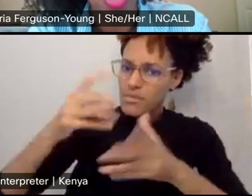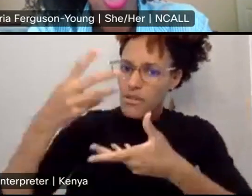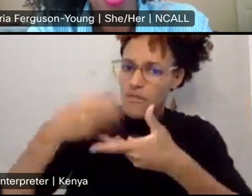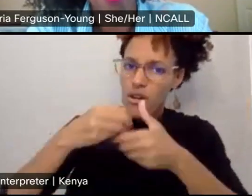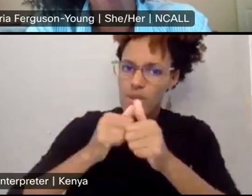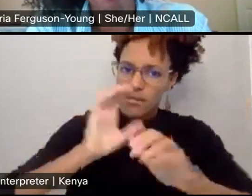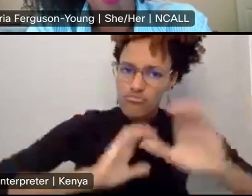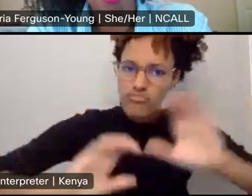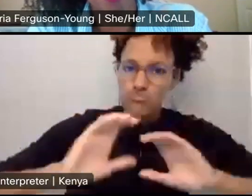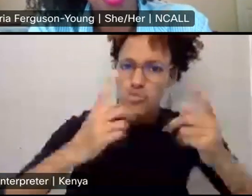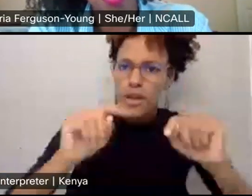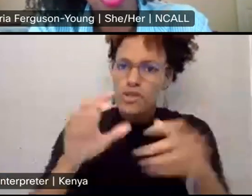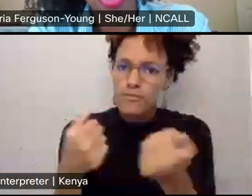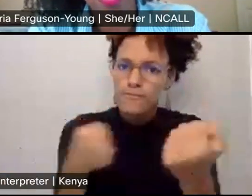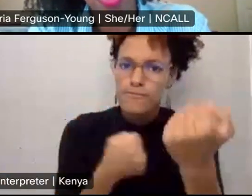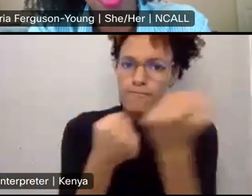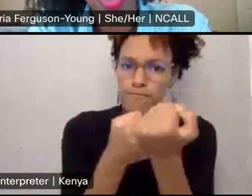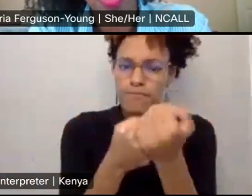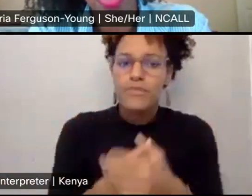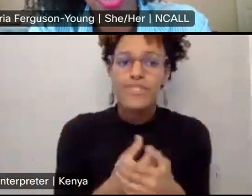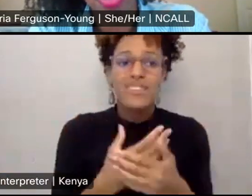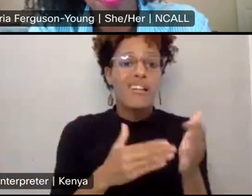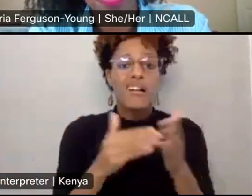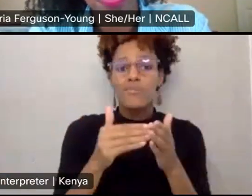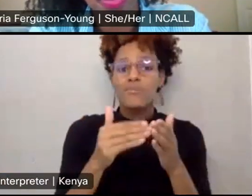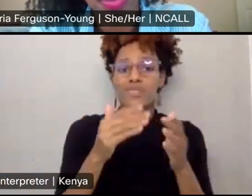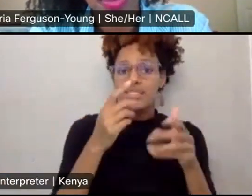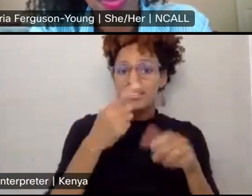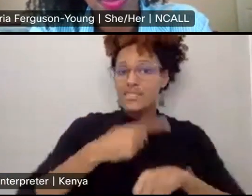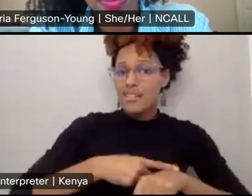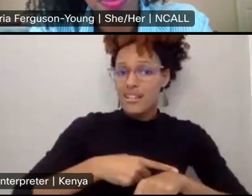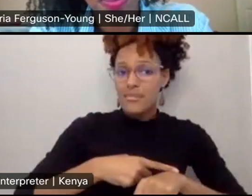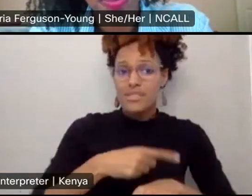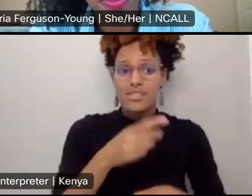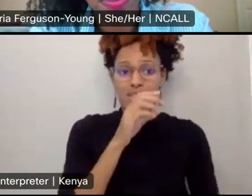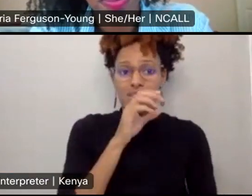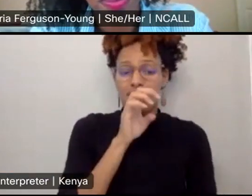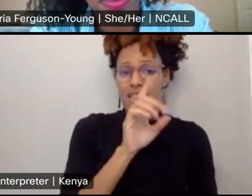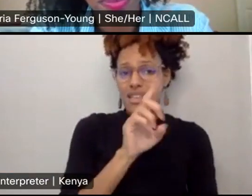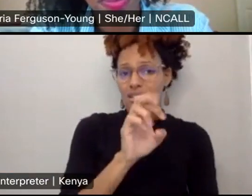important, oftentimes most vulnerable individuals in our communities.